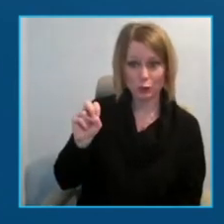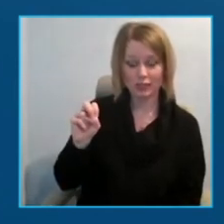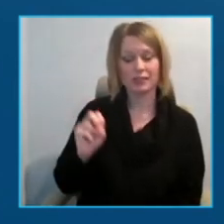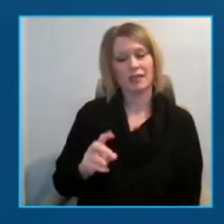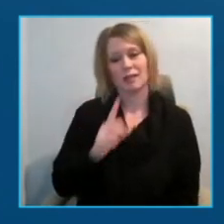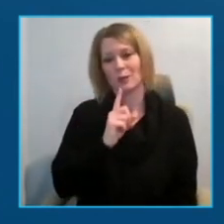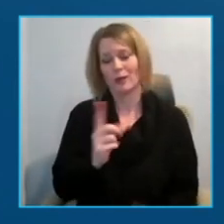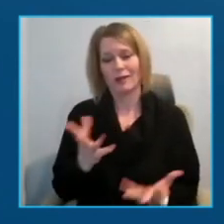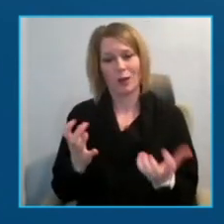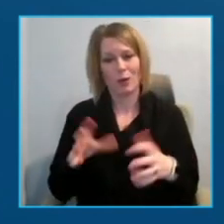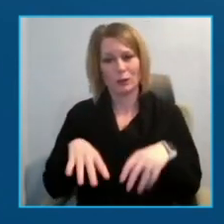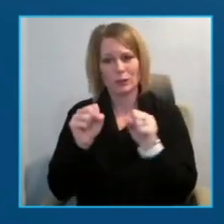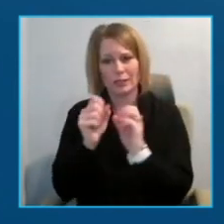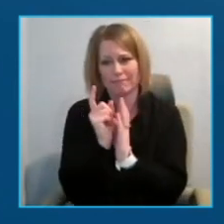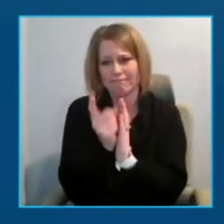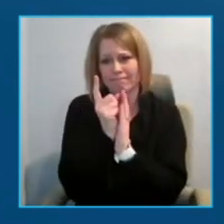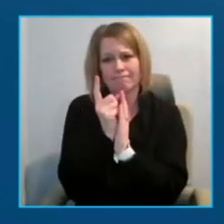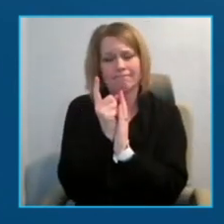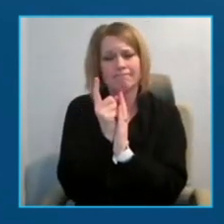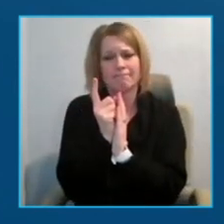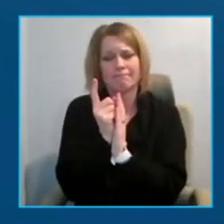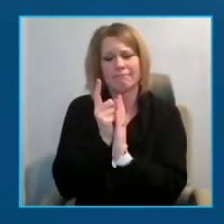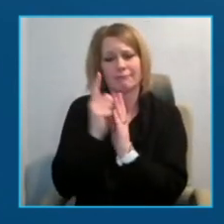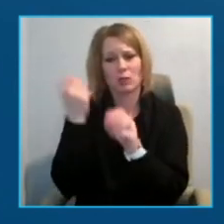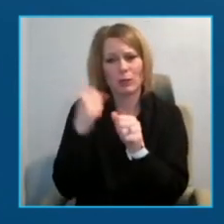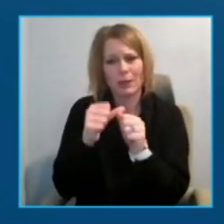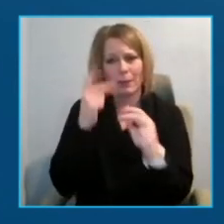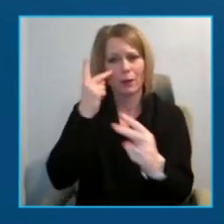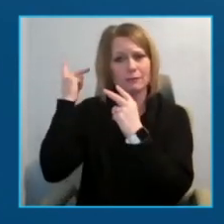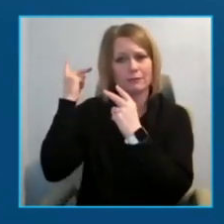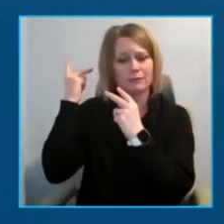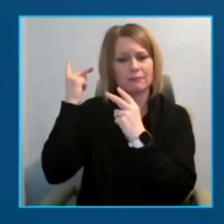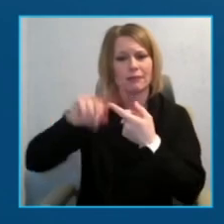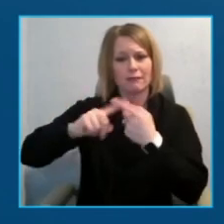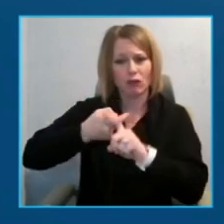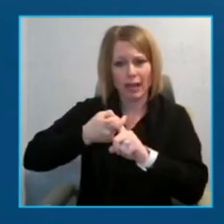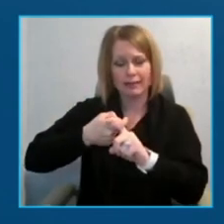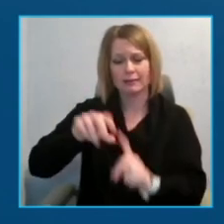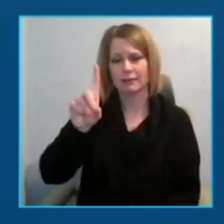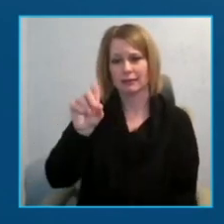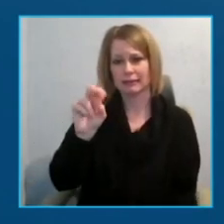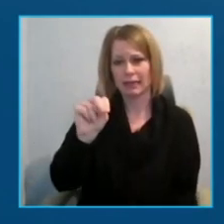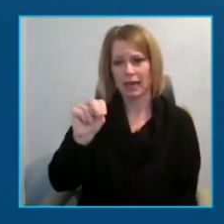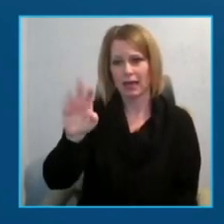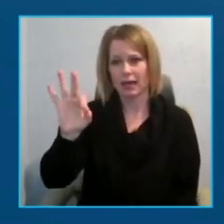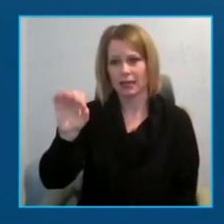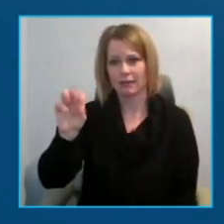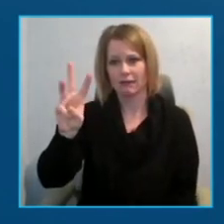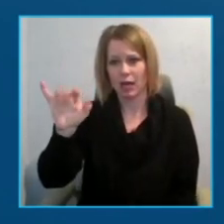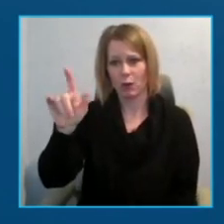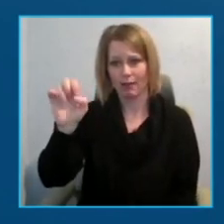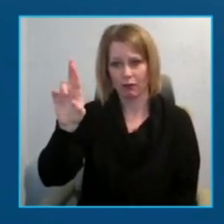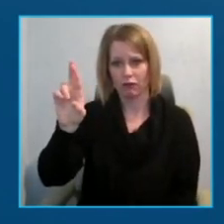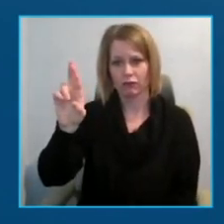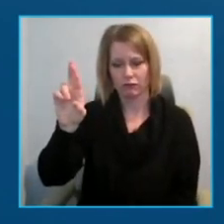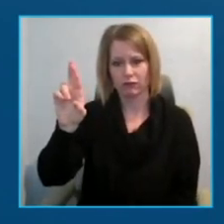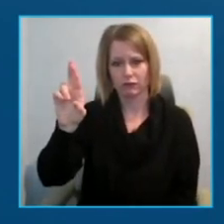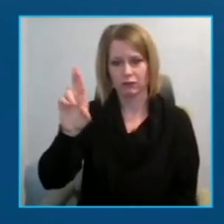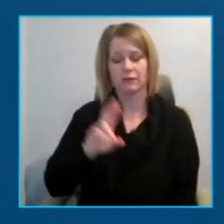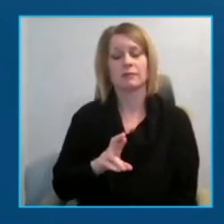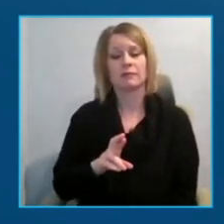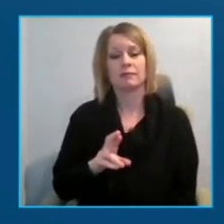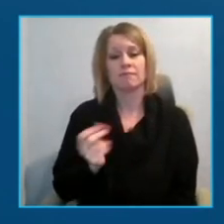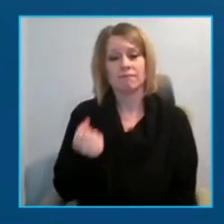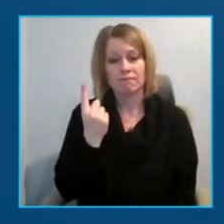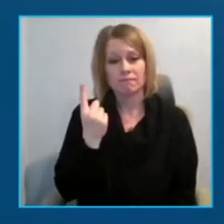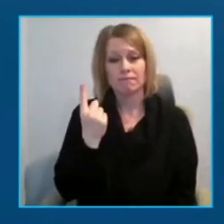a minute to remember our friend and colleague, Don Fowler. Don, as you all know,